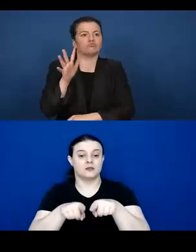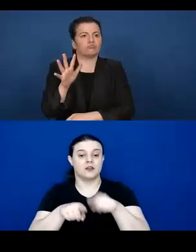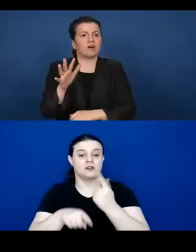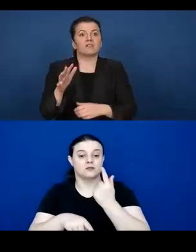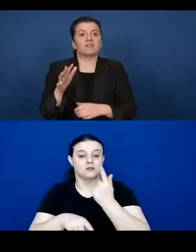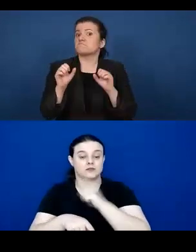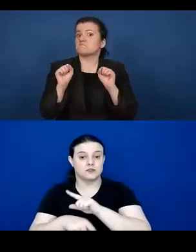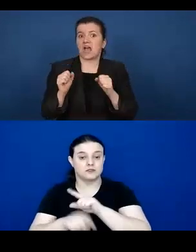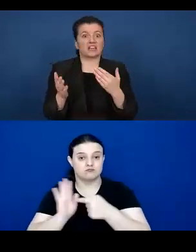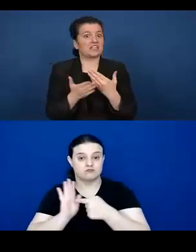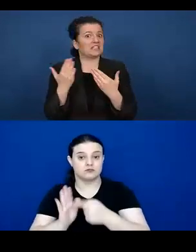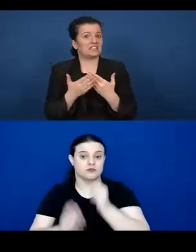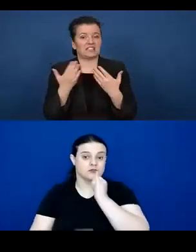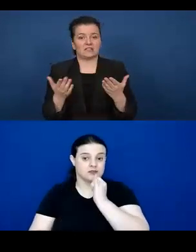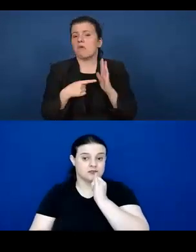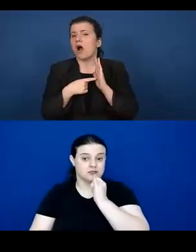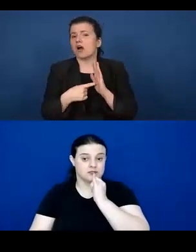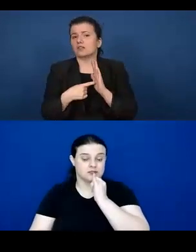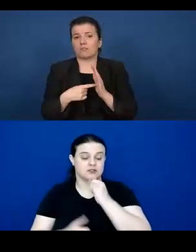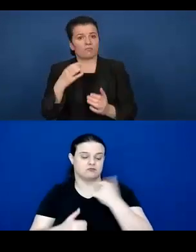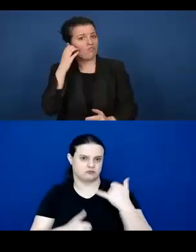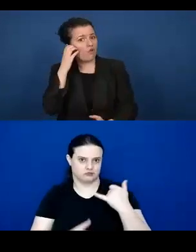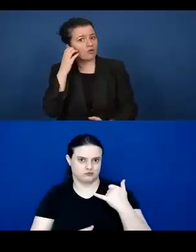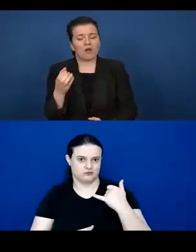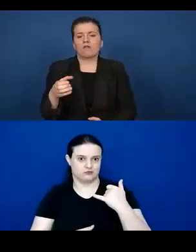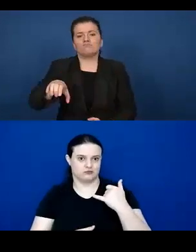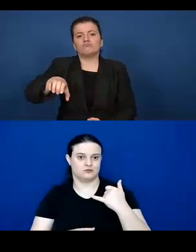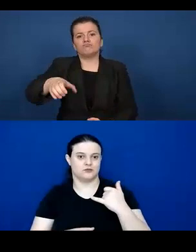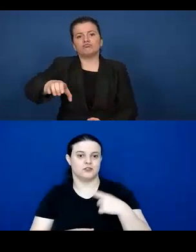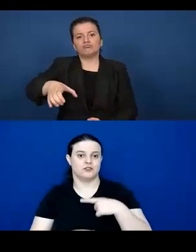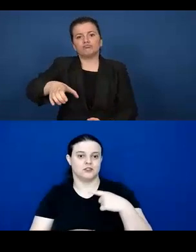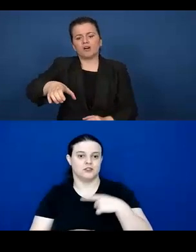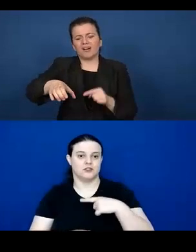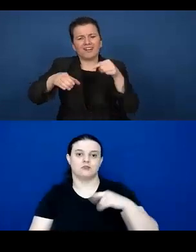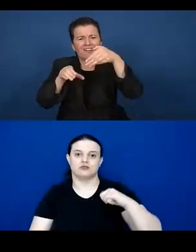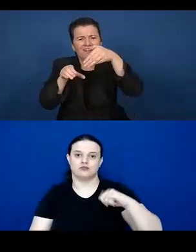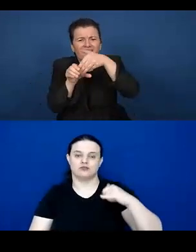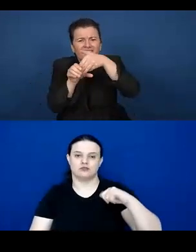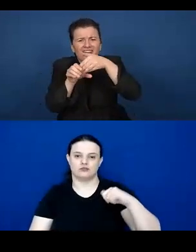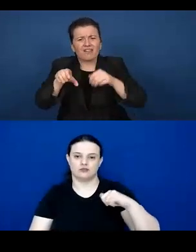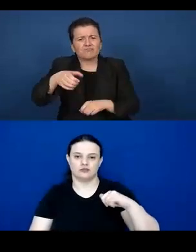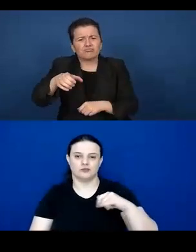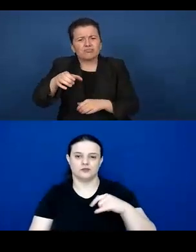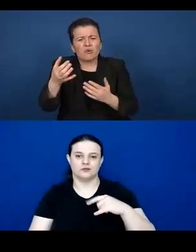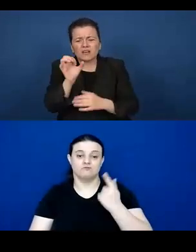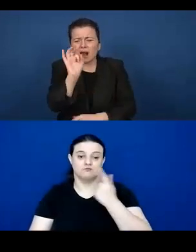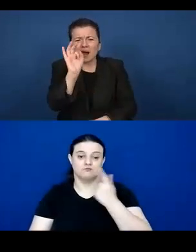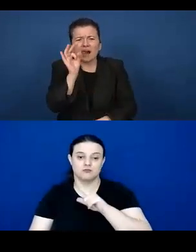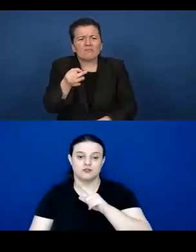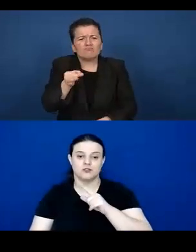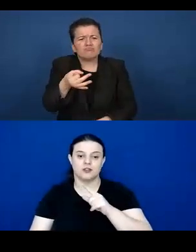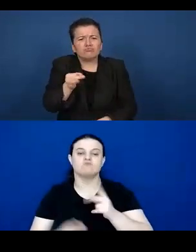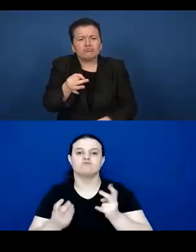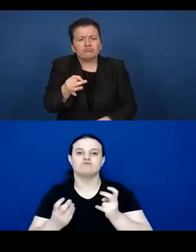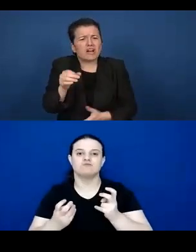And for example, in your smartphone, there are vibrators that are very small and very